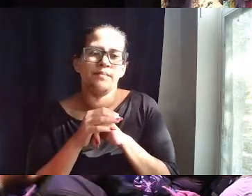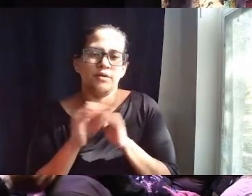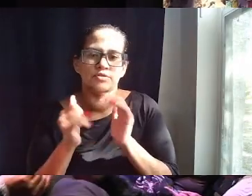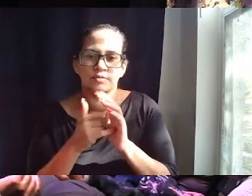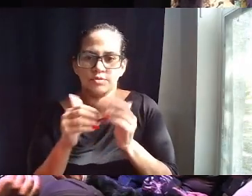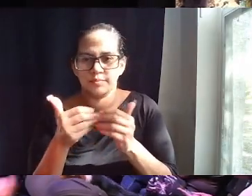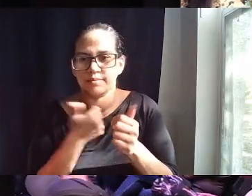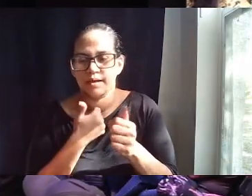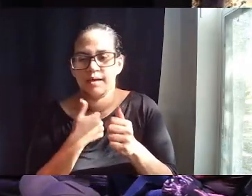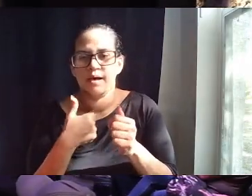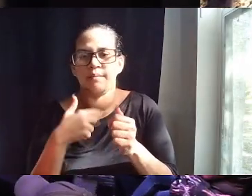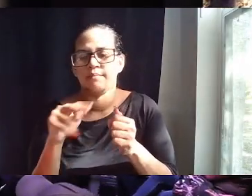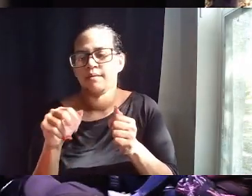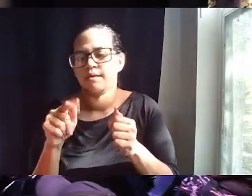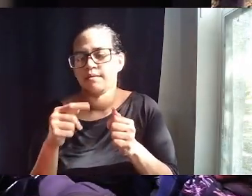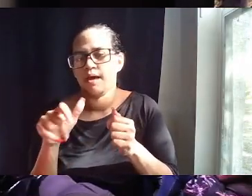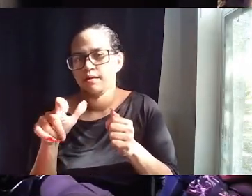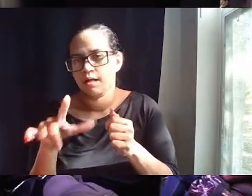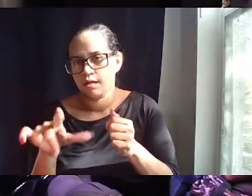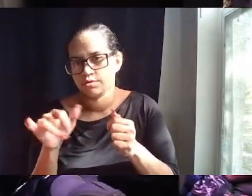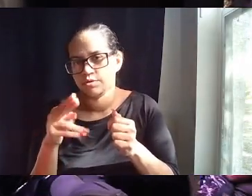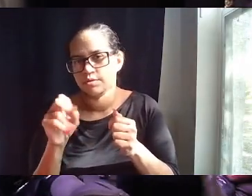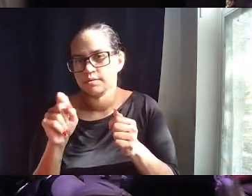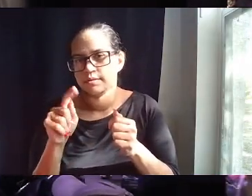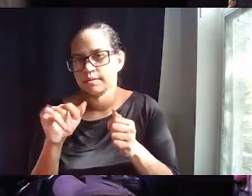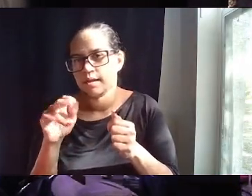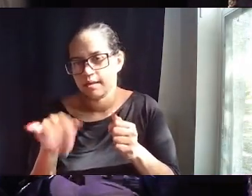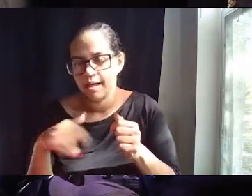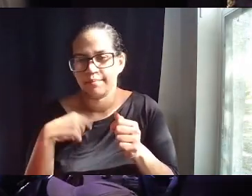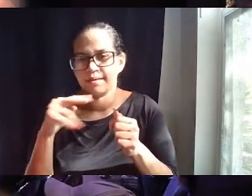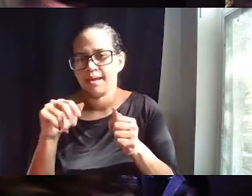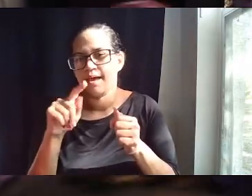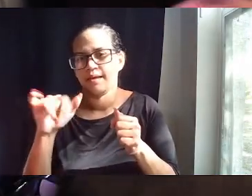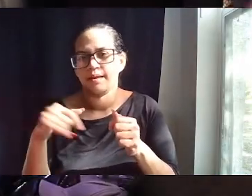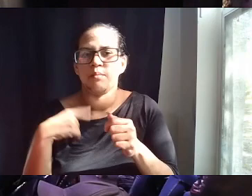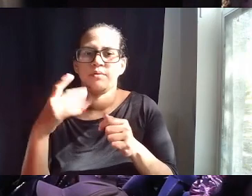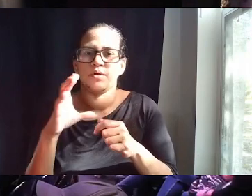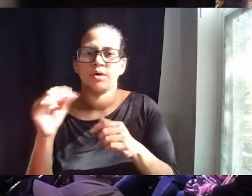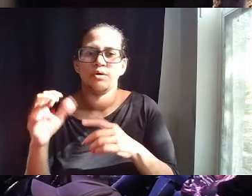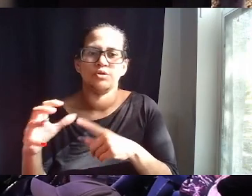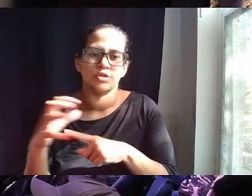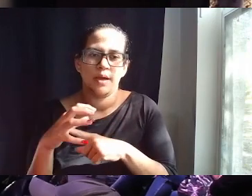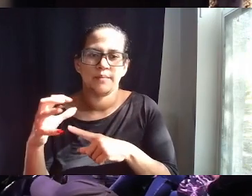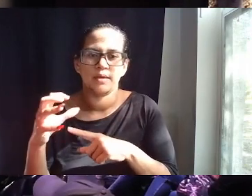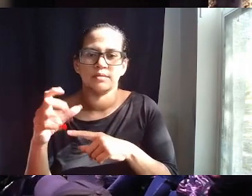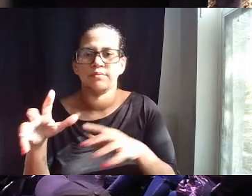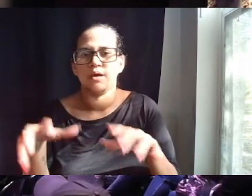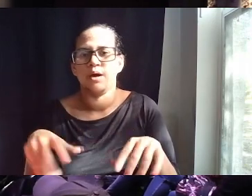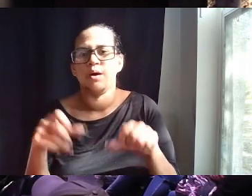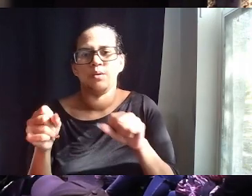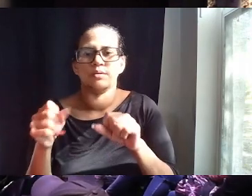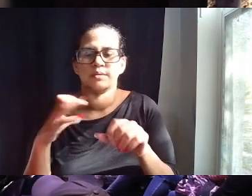Nathaniel Justiniano. I go by Natty. I am one of the co-champions of the host committee here with Kevin.